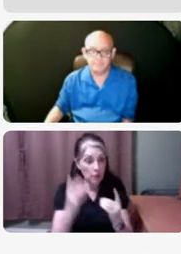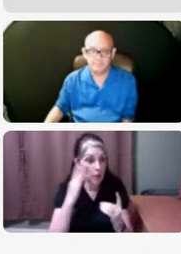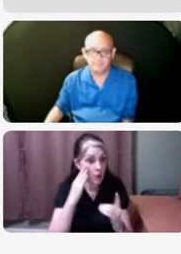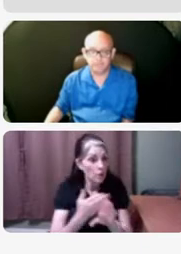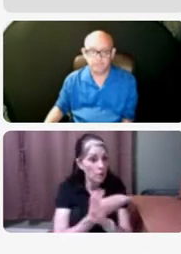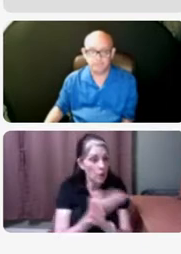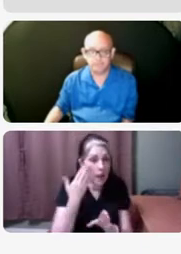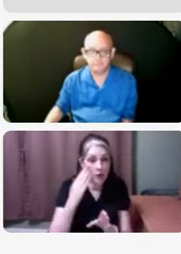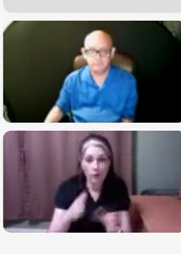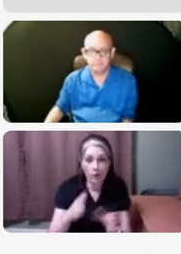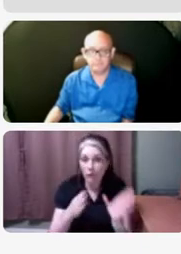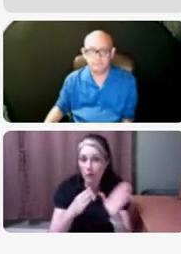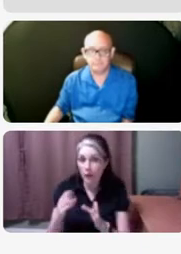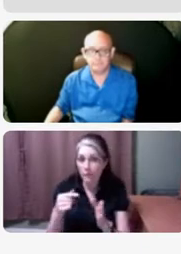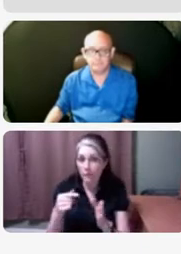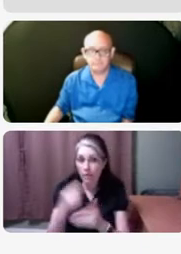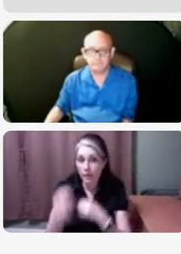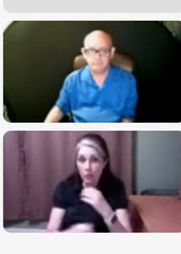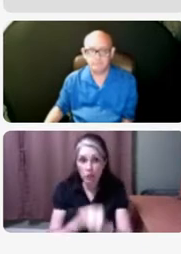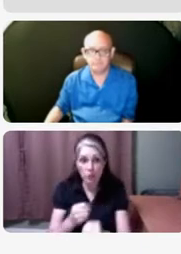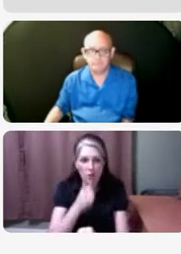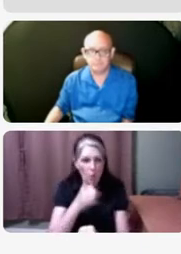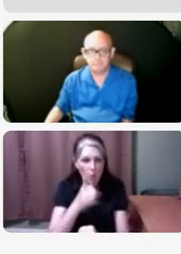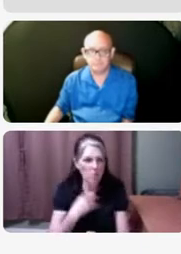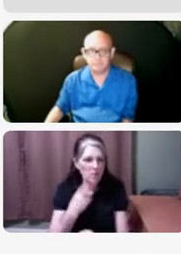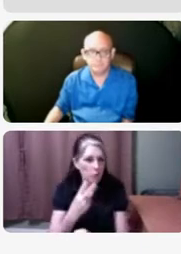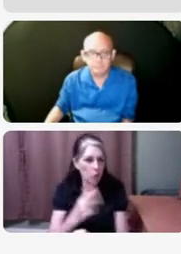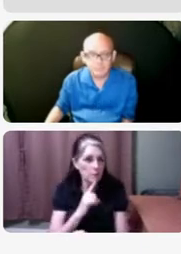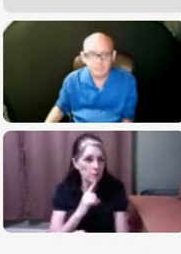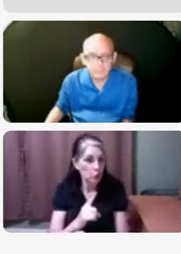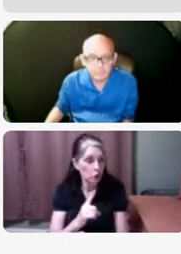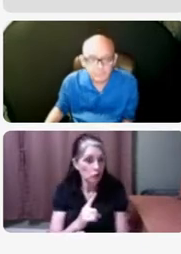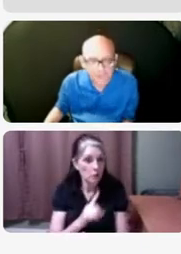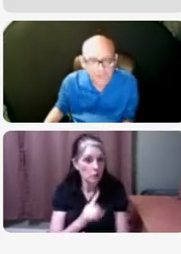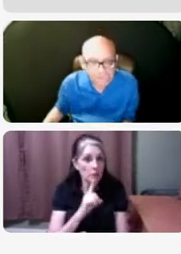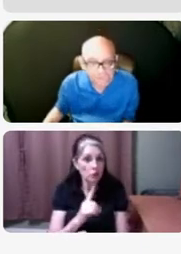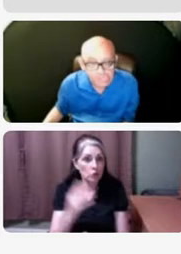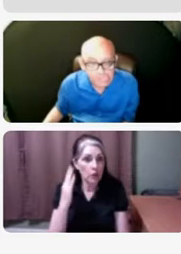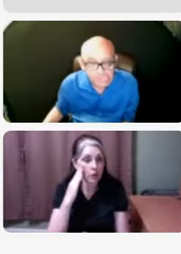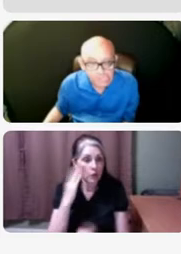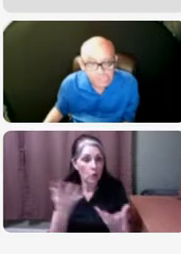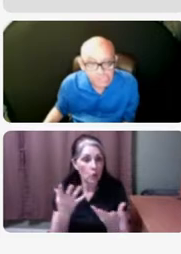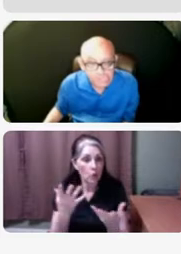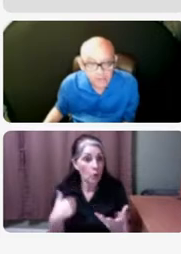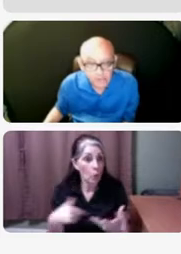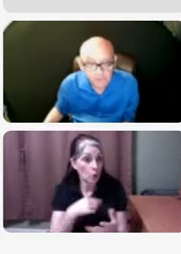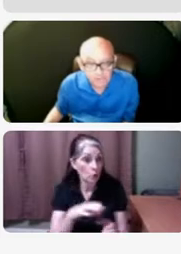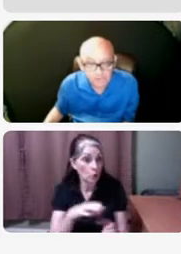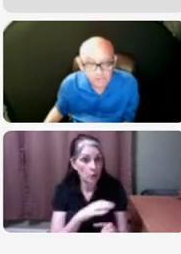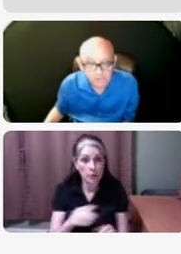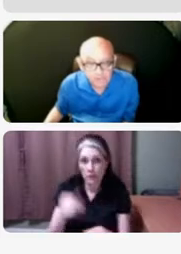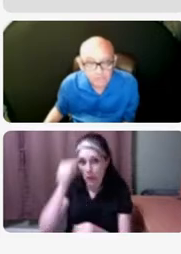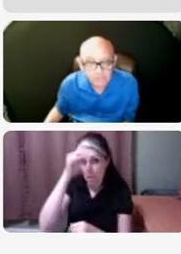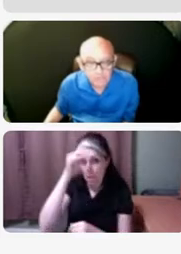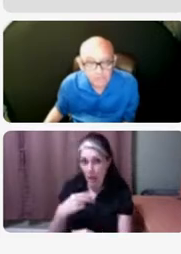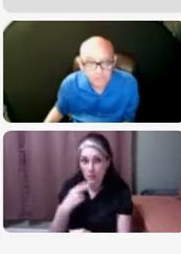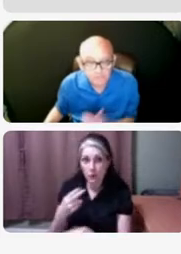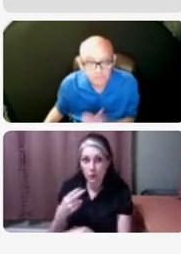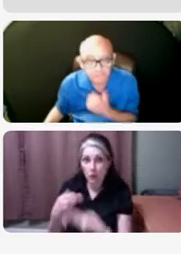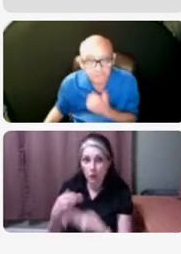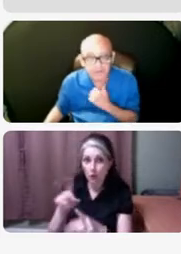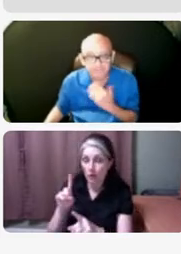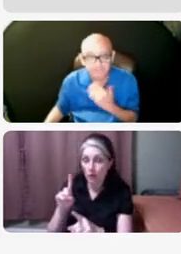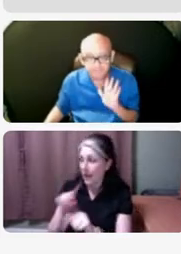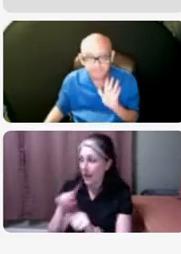so i want to make sure i wanted to make sure i knew what we were doing i guess i just said short answer yes thank you